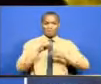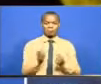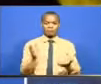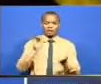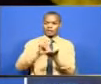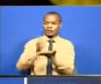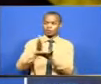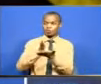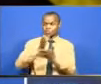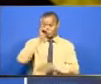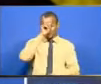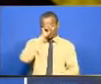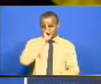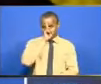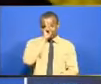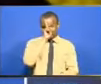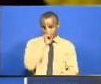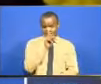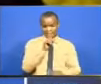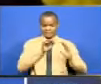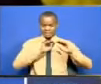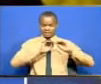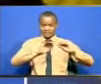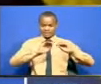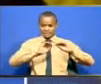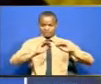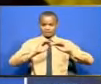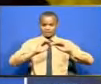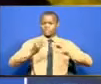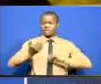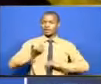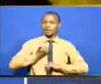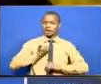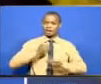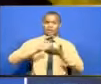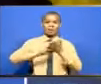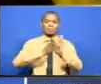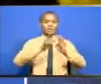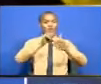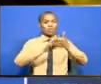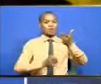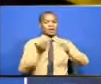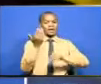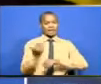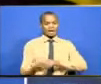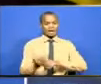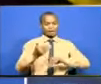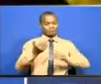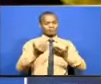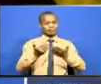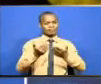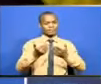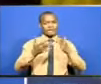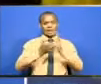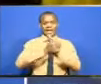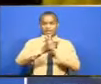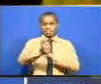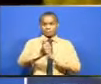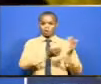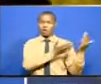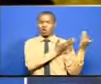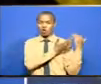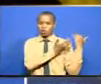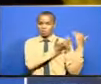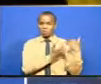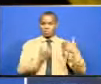seriously to nurture our young girls to become young scientists, with the hope that they're going to